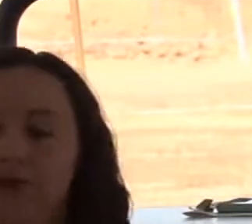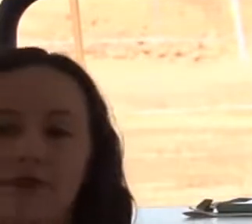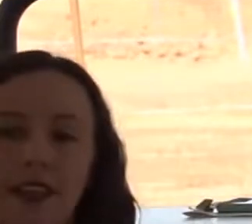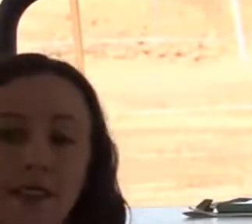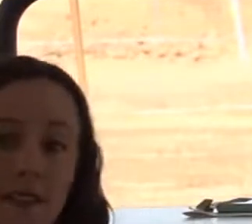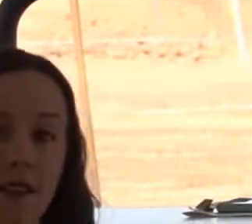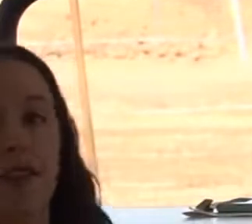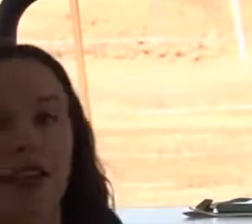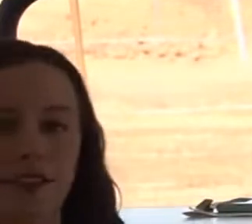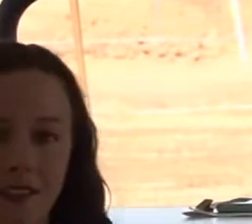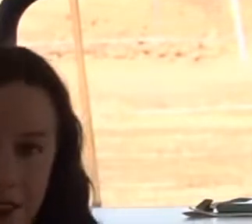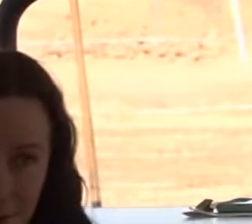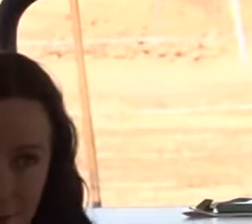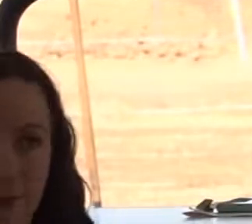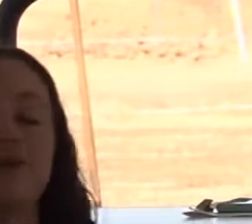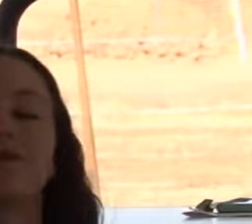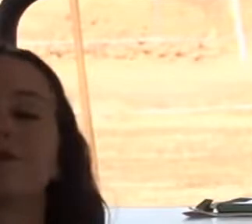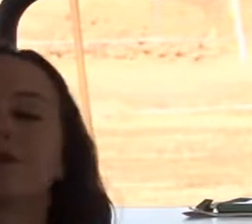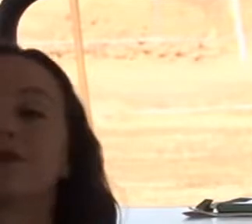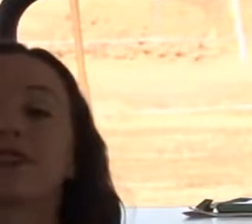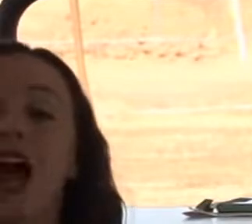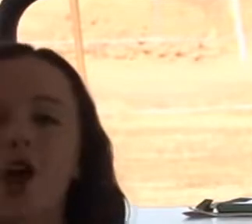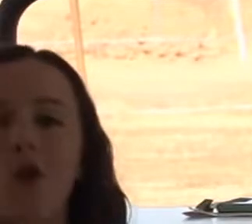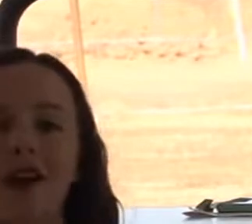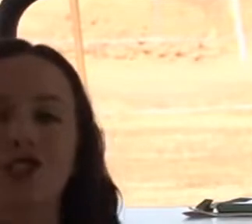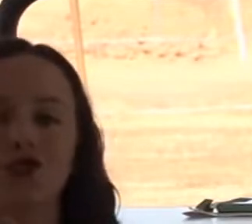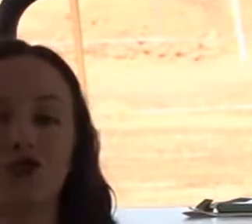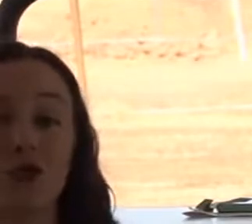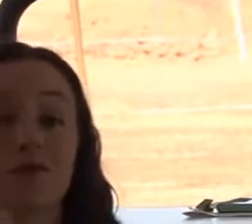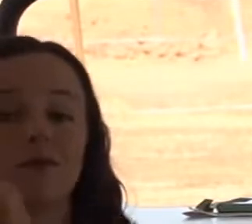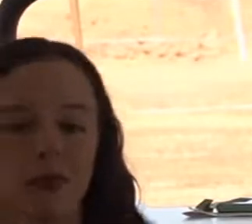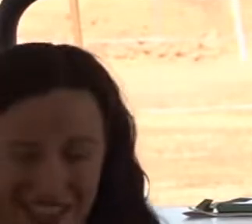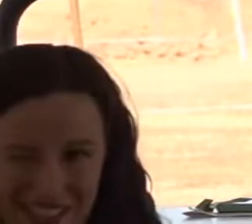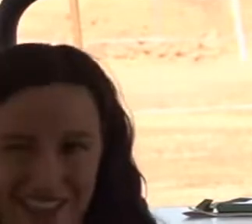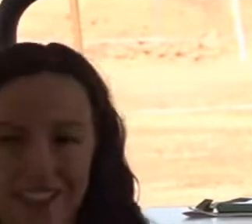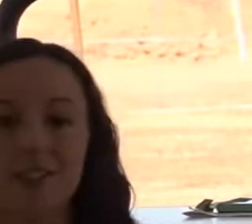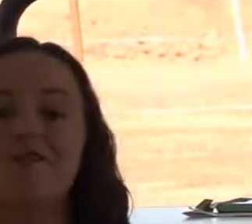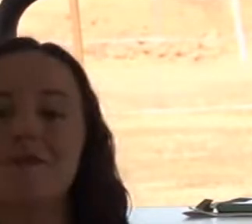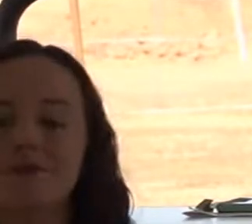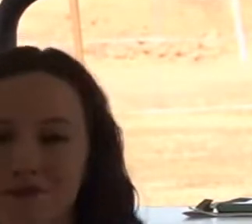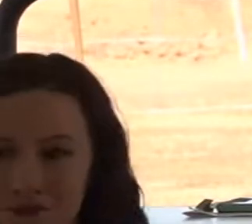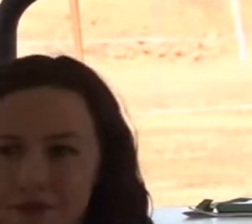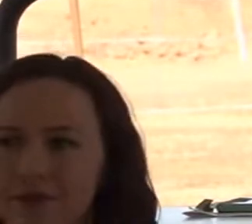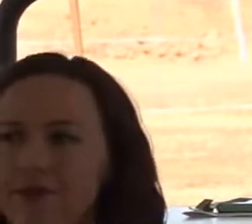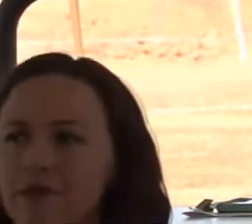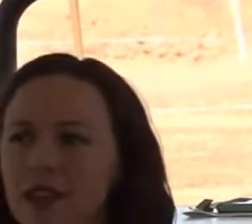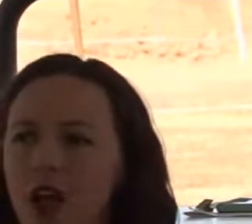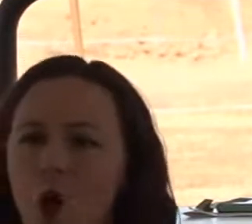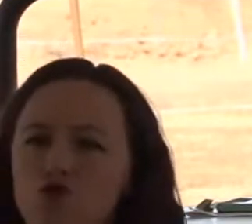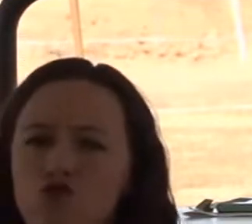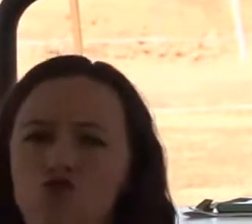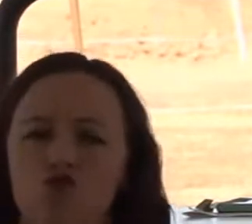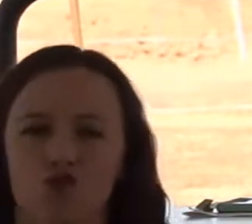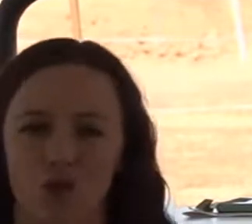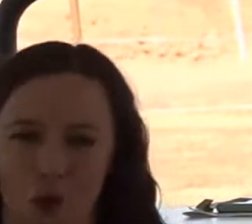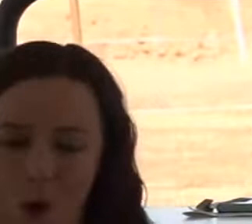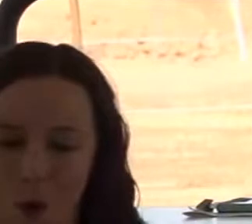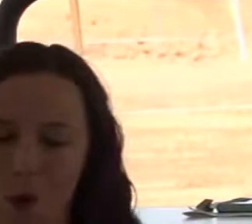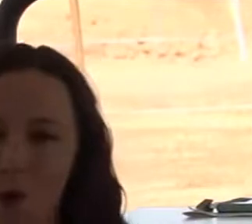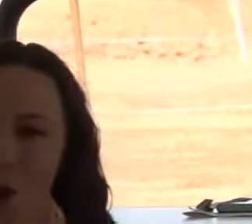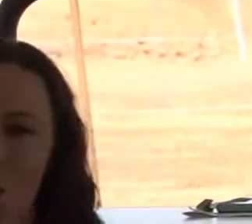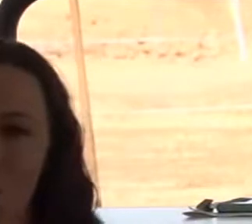lastly, I want to repeat, that's all right, how proud we are to